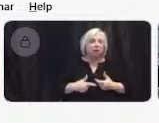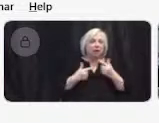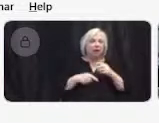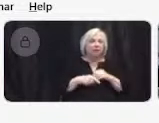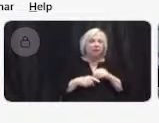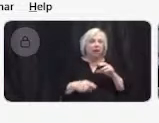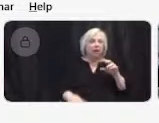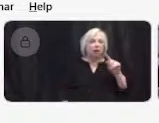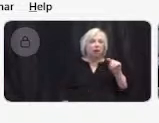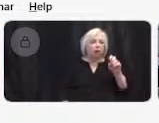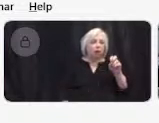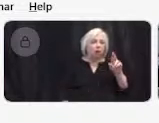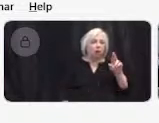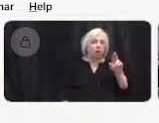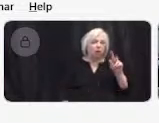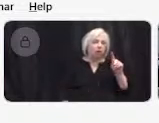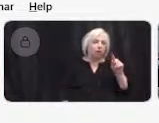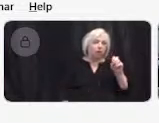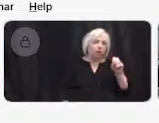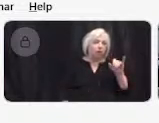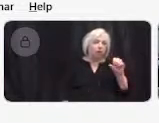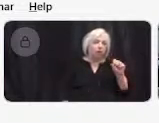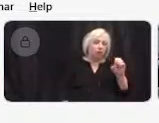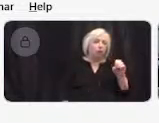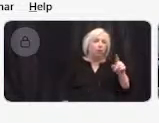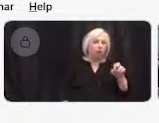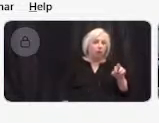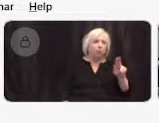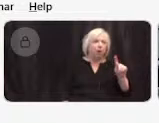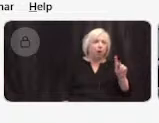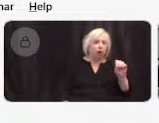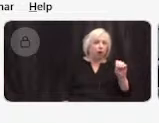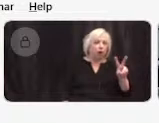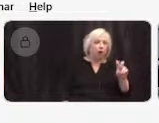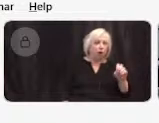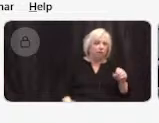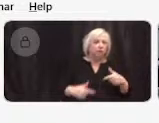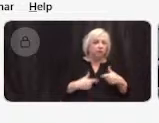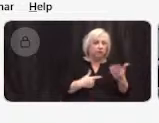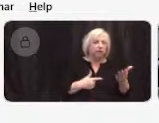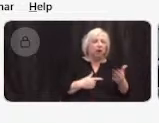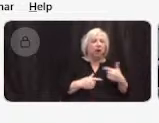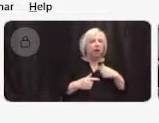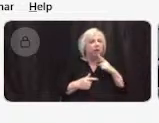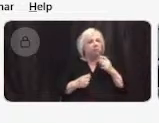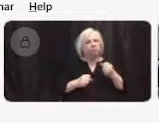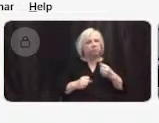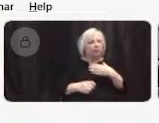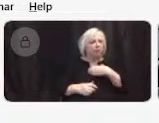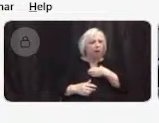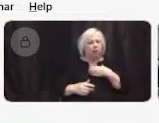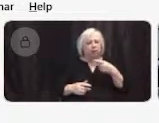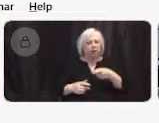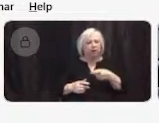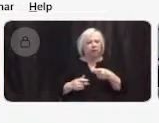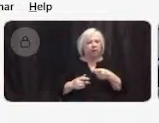Cove, and I strongly oppose the property that's being addressed as